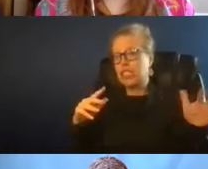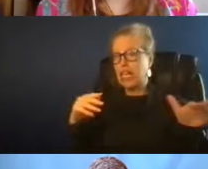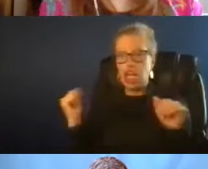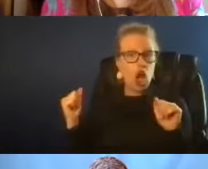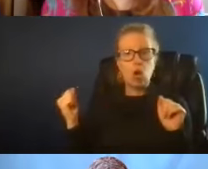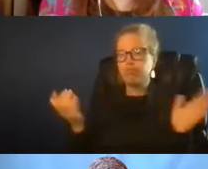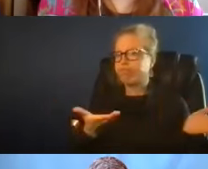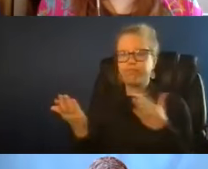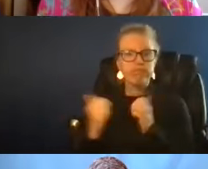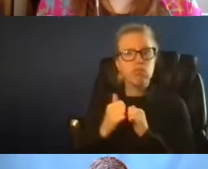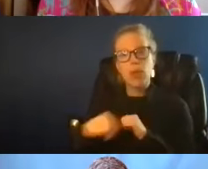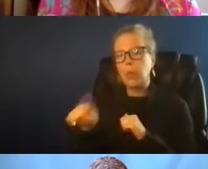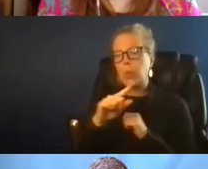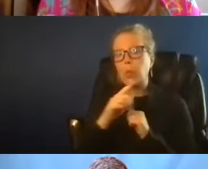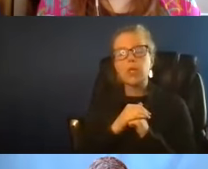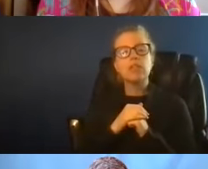take with you.